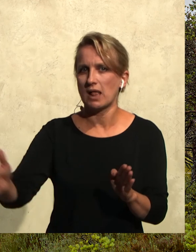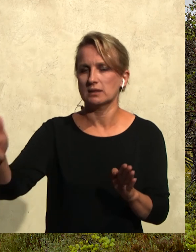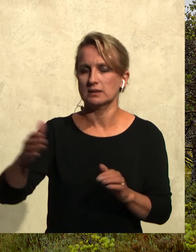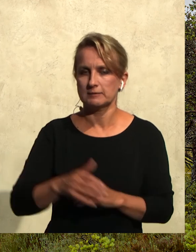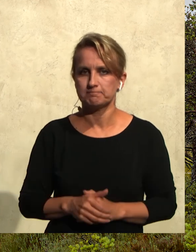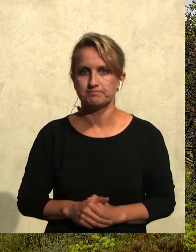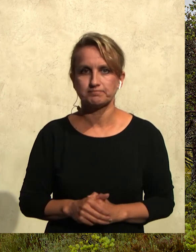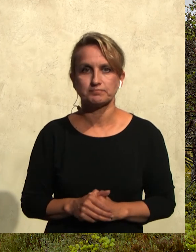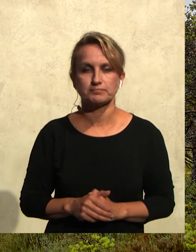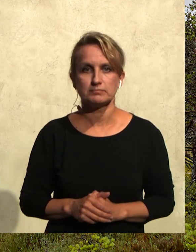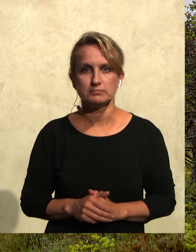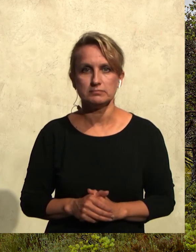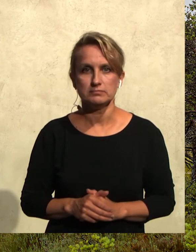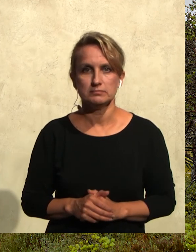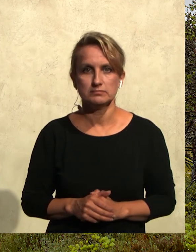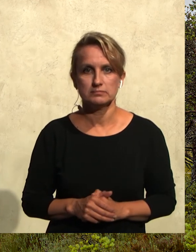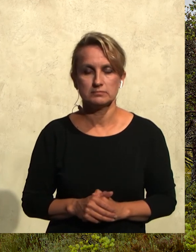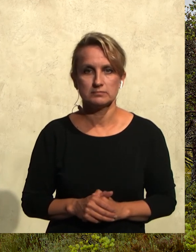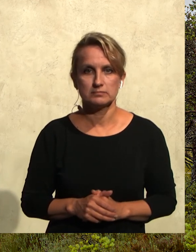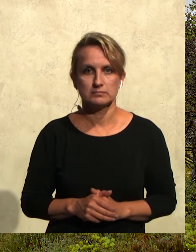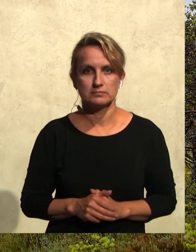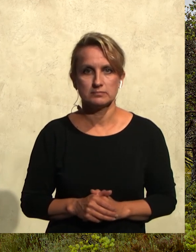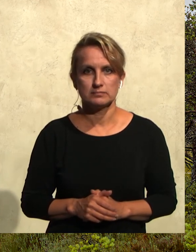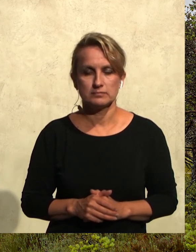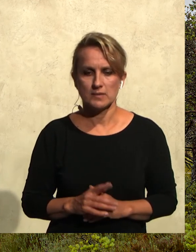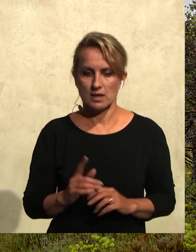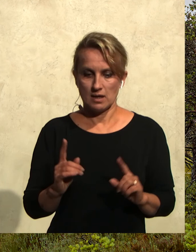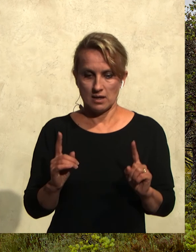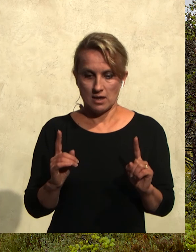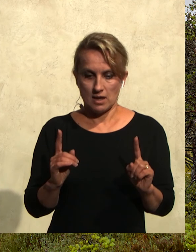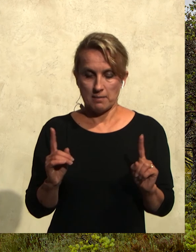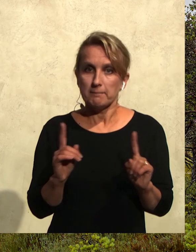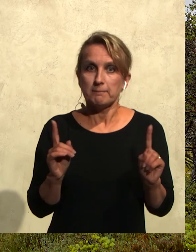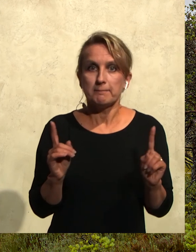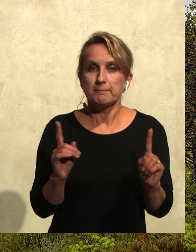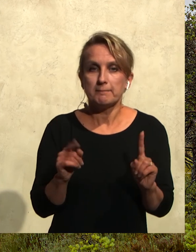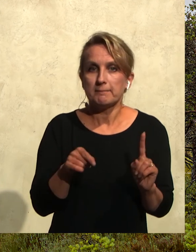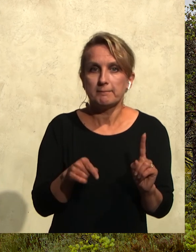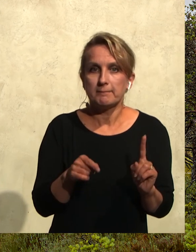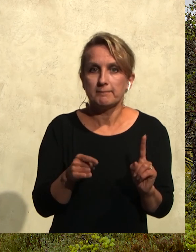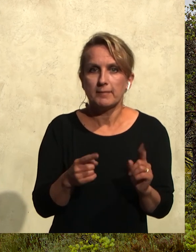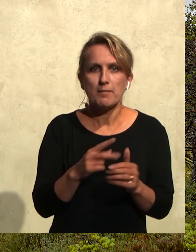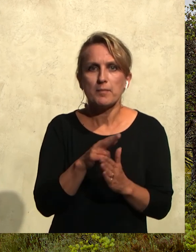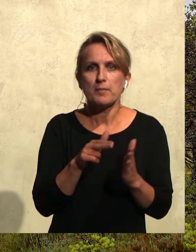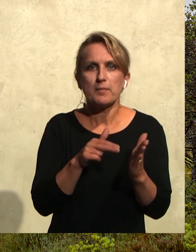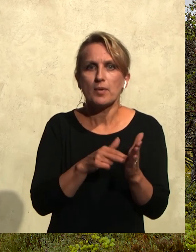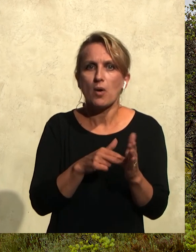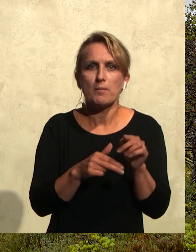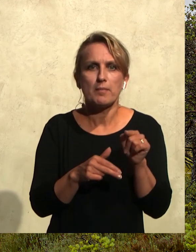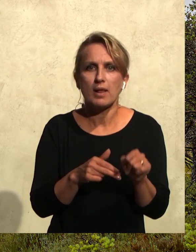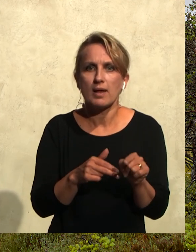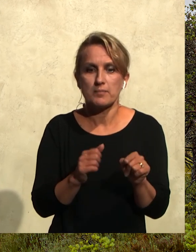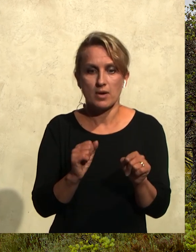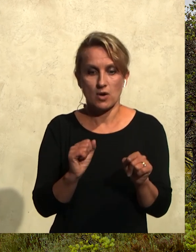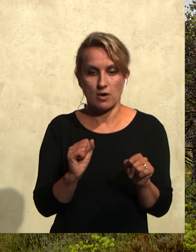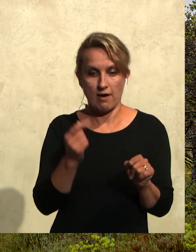funding, limited incentives, and the lack of often local champions to argue